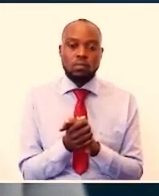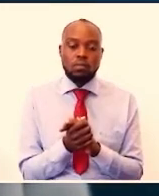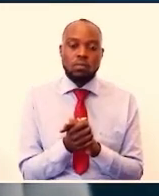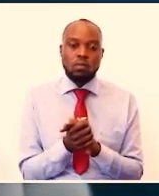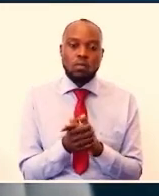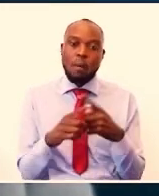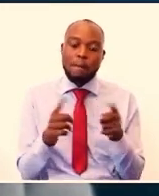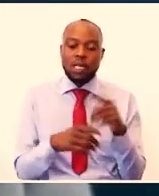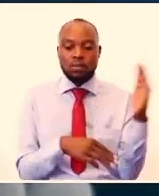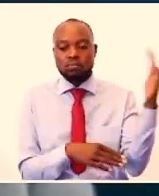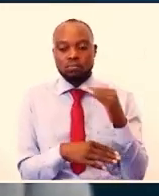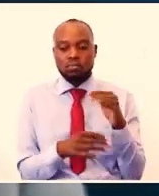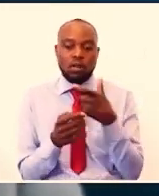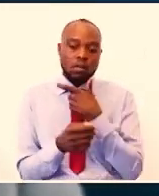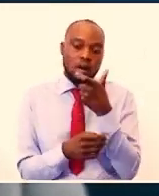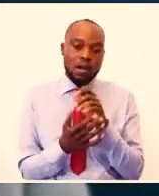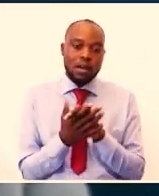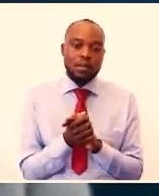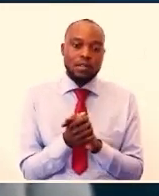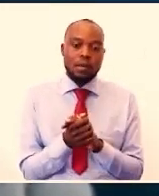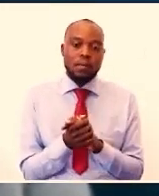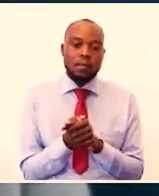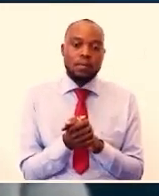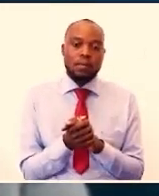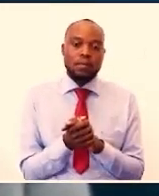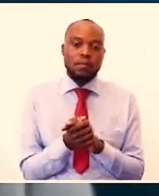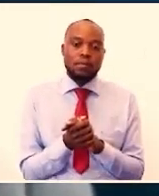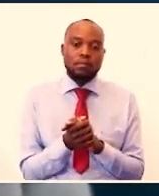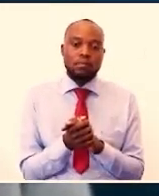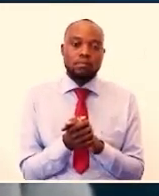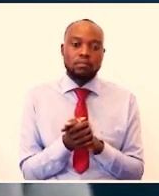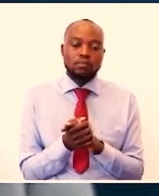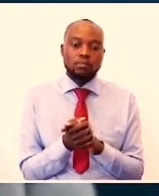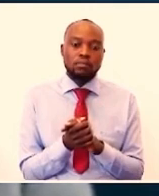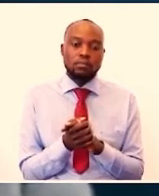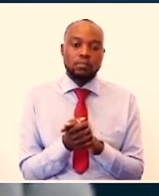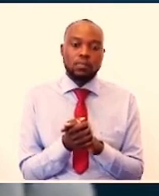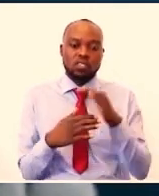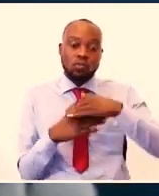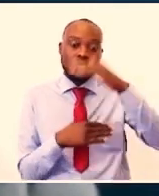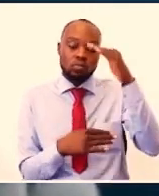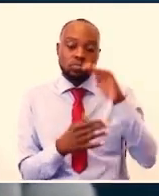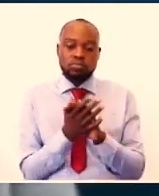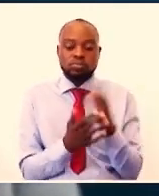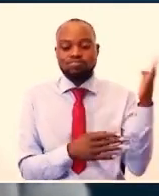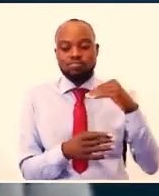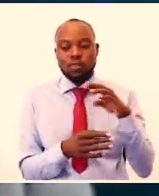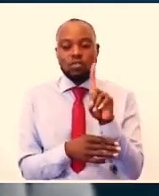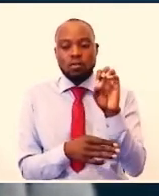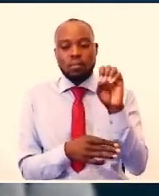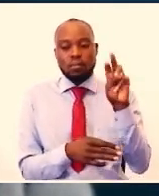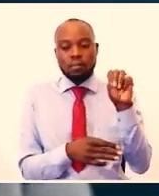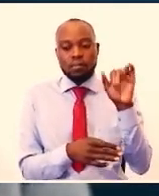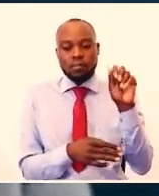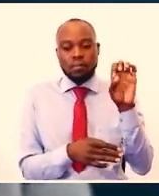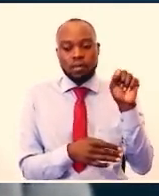when it comes to the issue of debt stress, is increasingly becoming domestic debt. And so